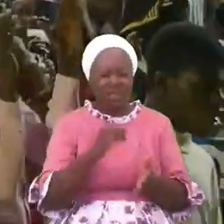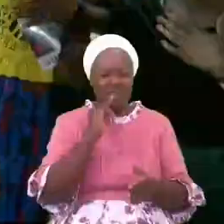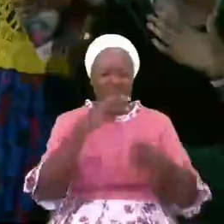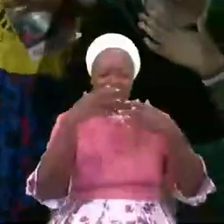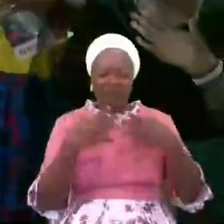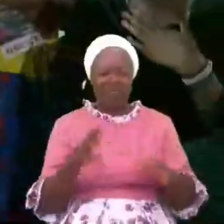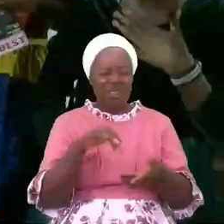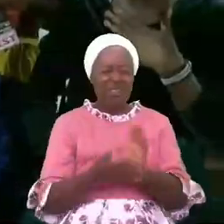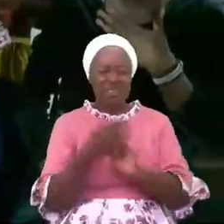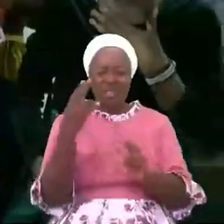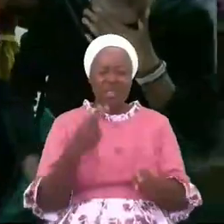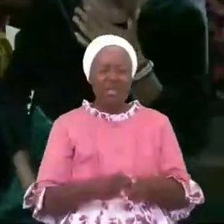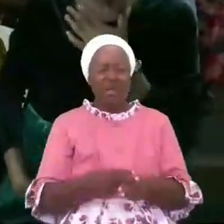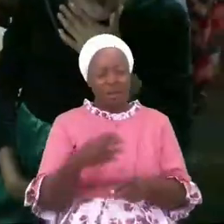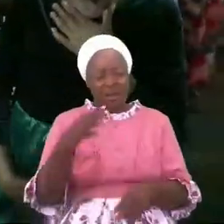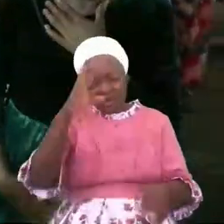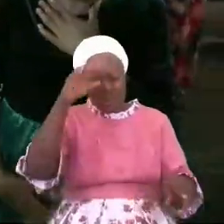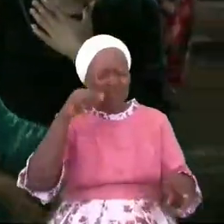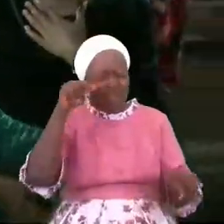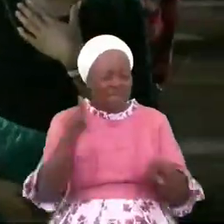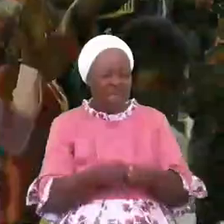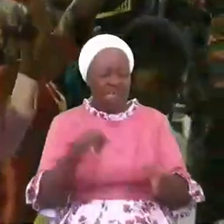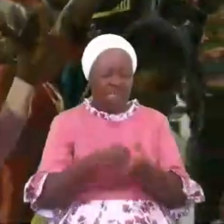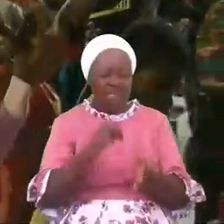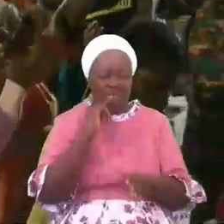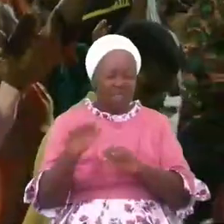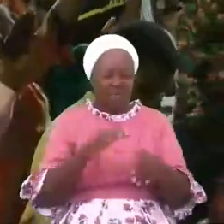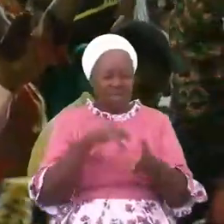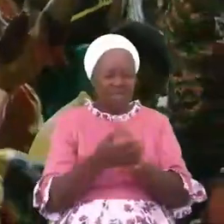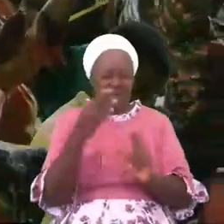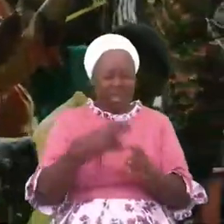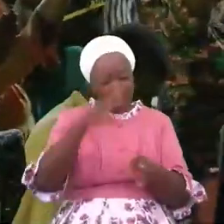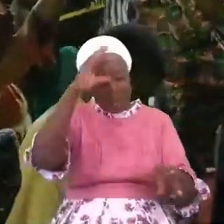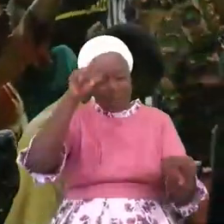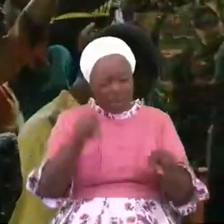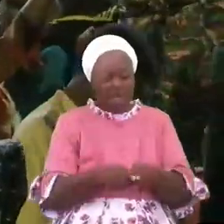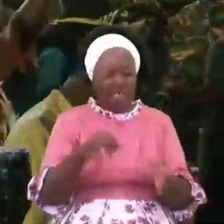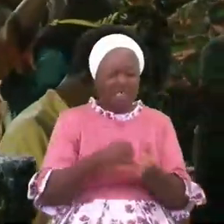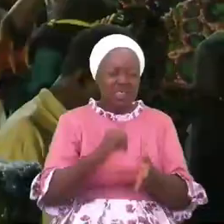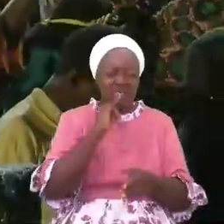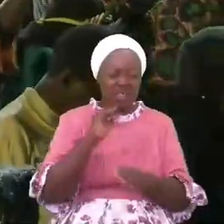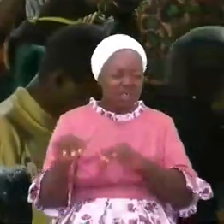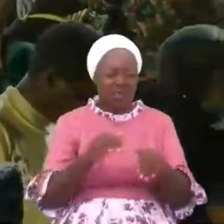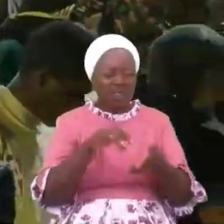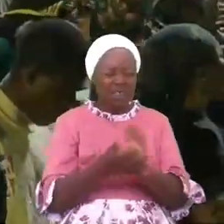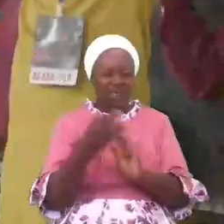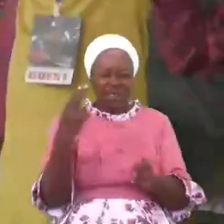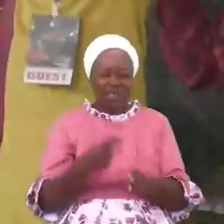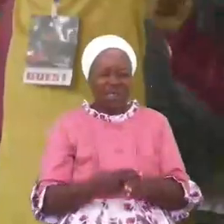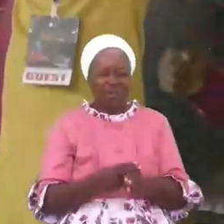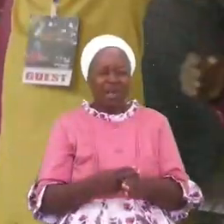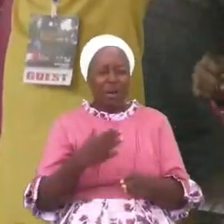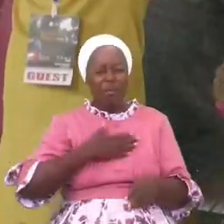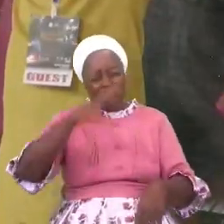done, brother. It is done. My son there, my daughter there, it is